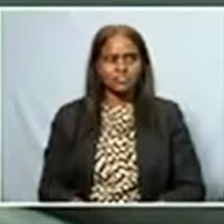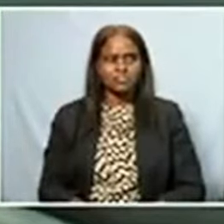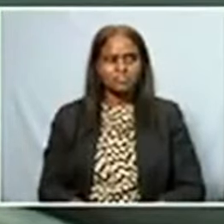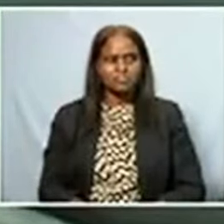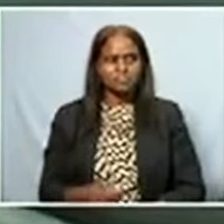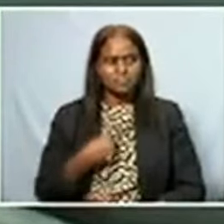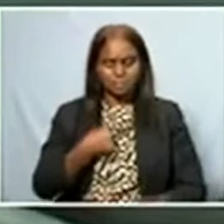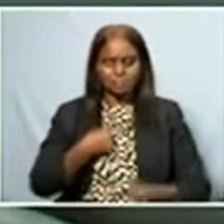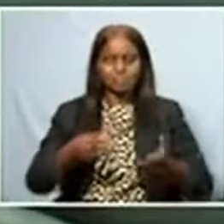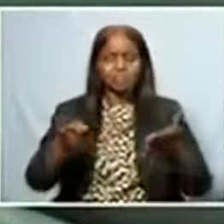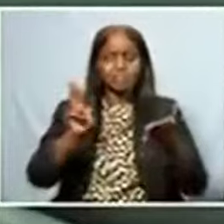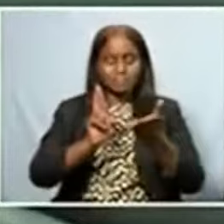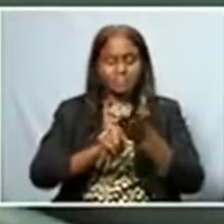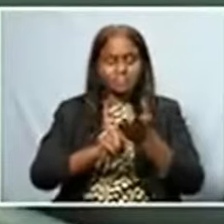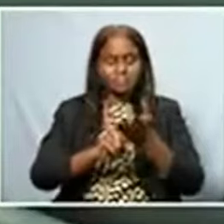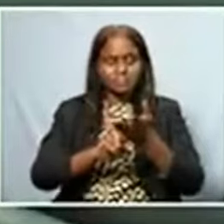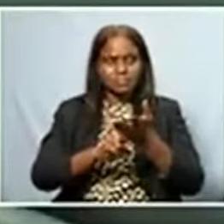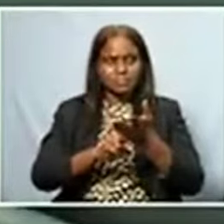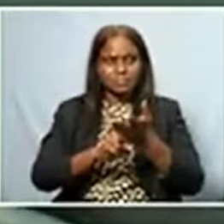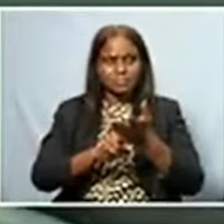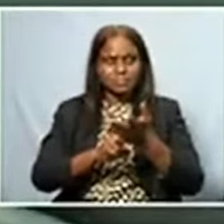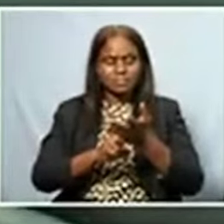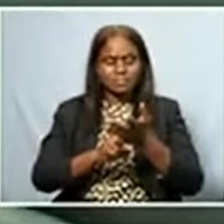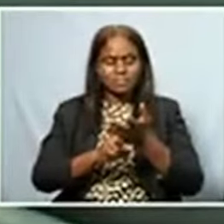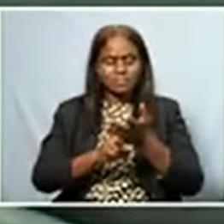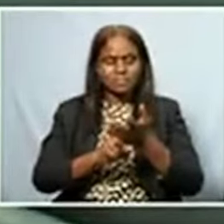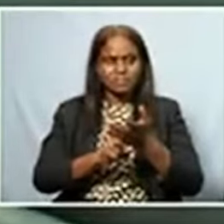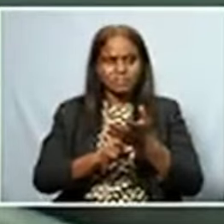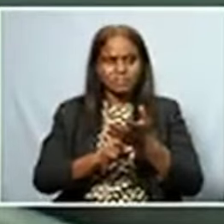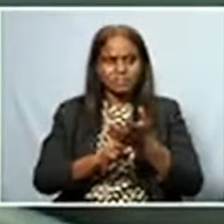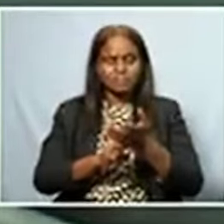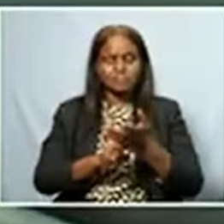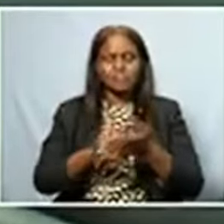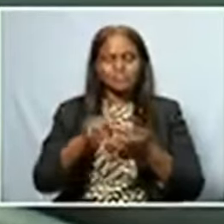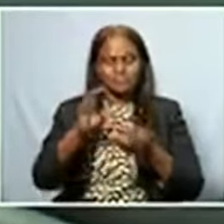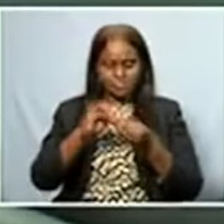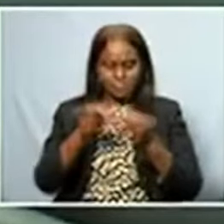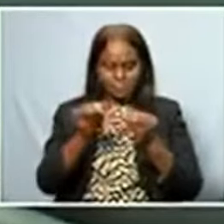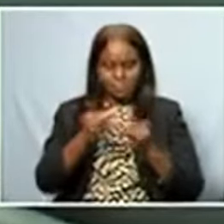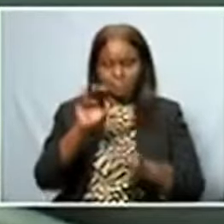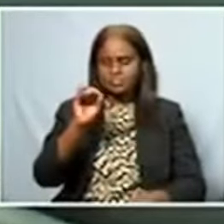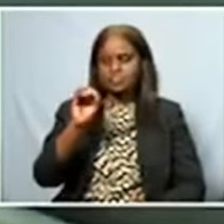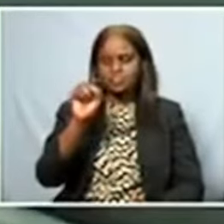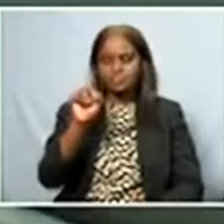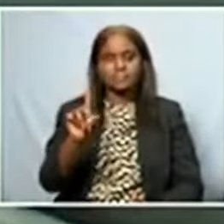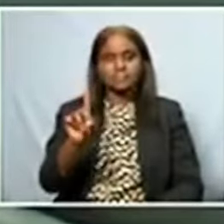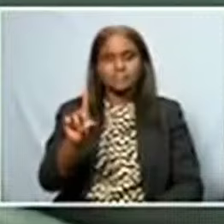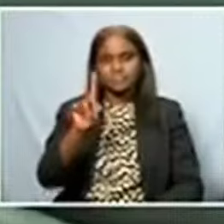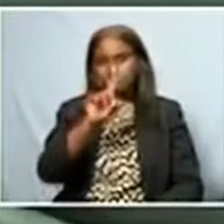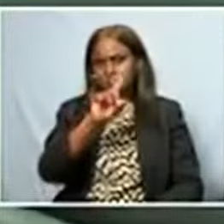I'm repeating it. I didn't say how I read. Head 01,